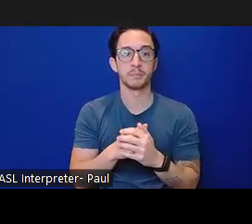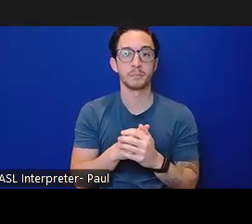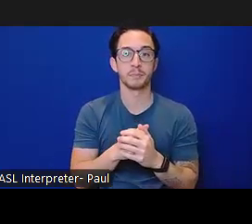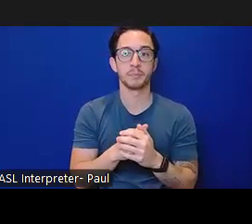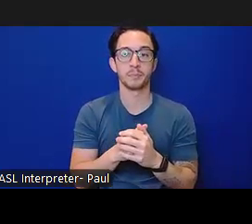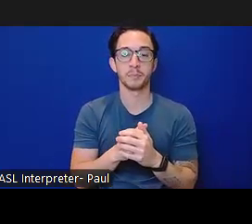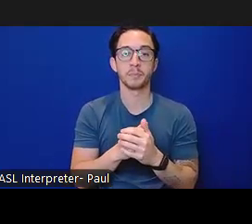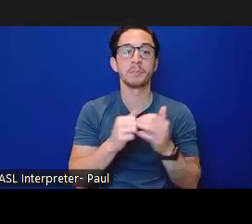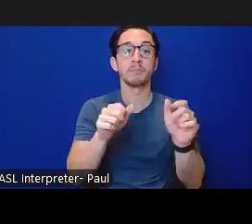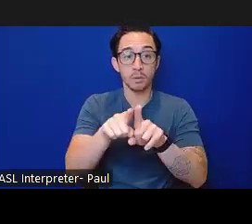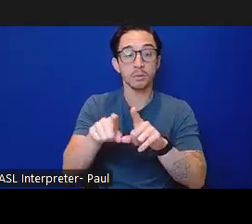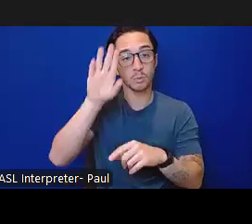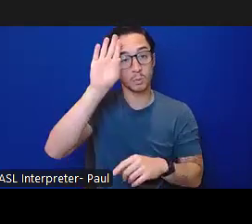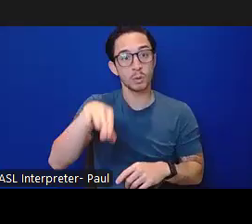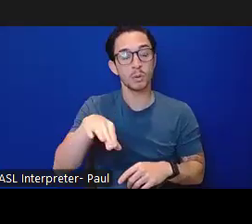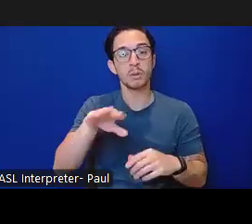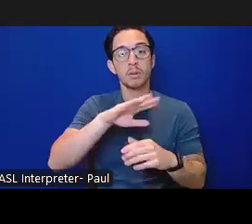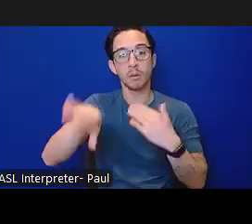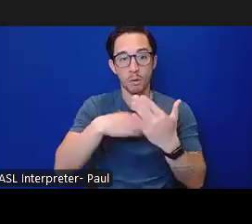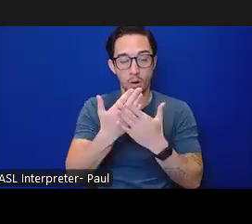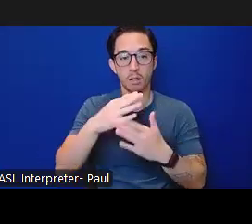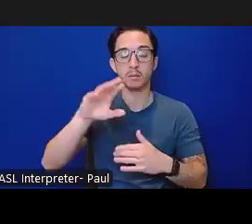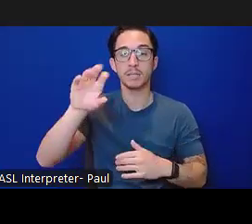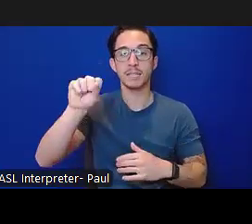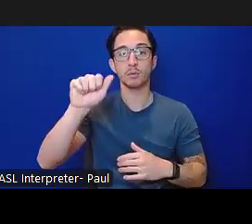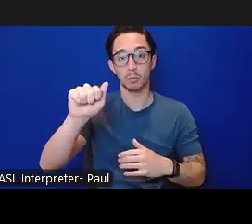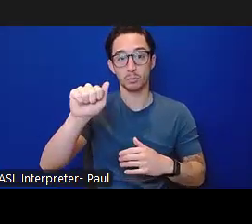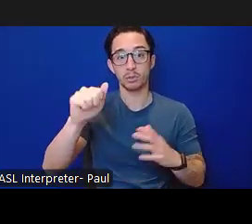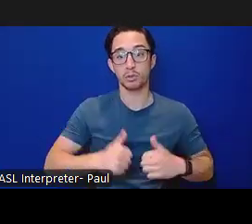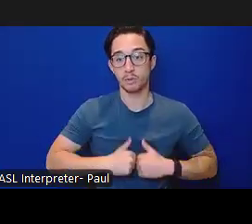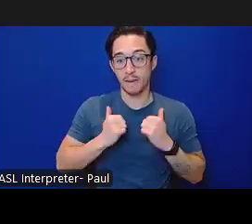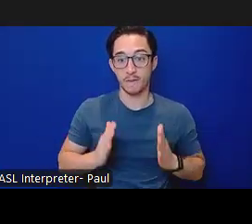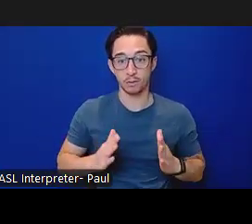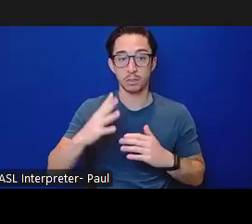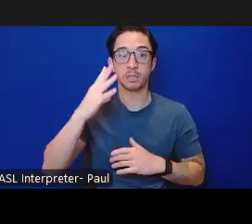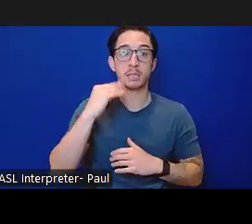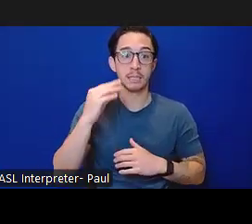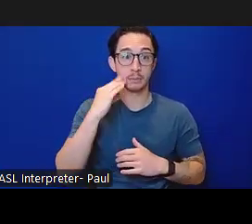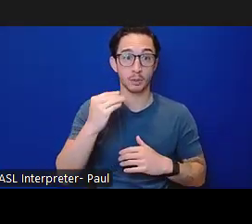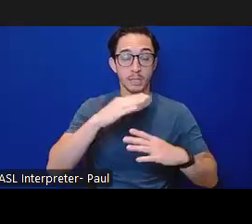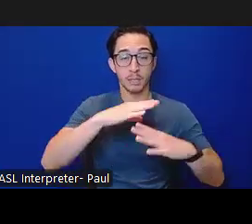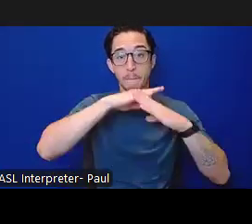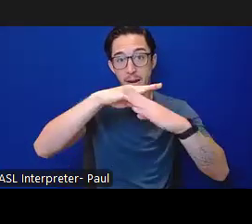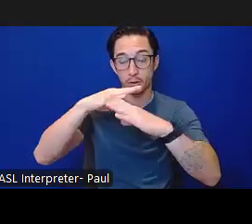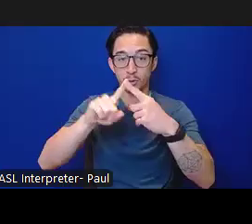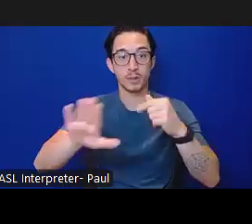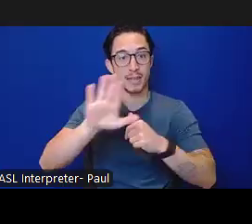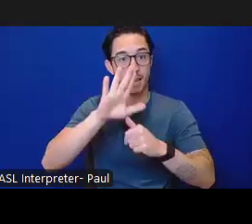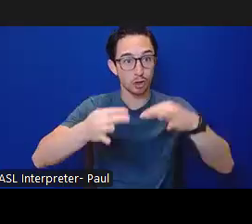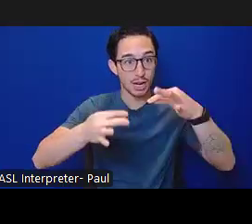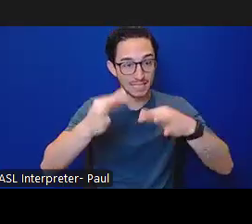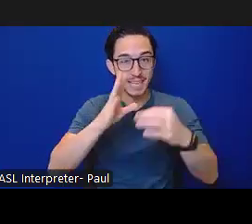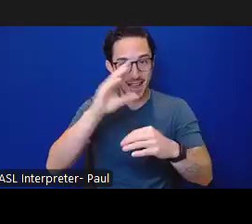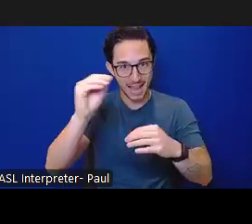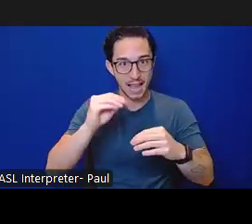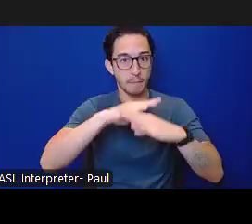We also know that all sexual abuse survivors experience barriers to the justice and the healing that they deserve.